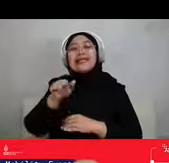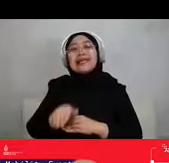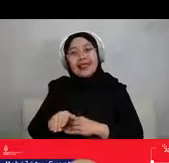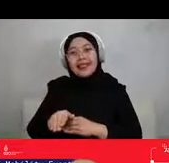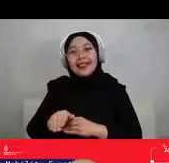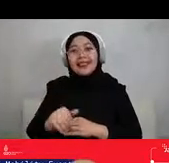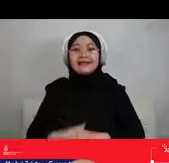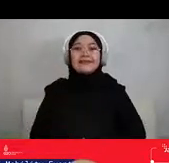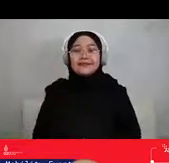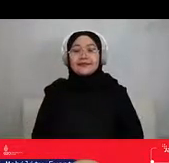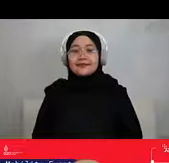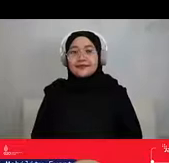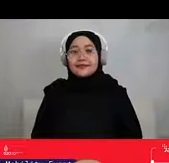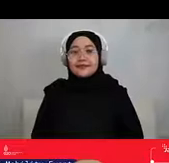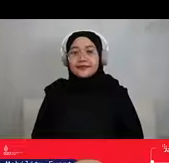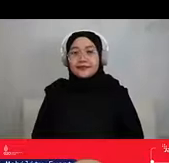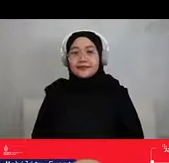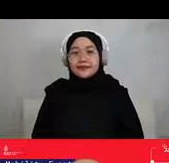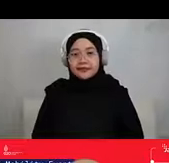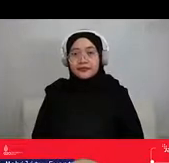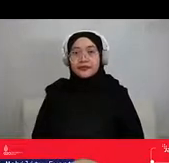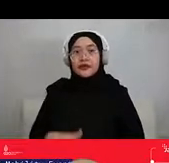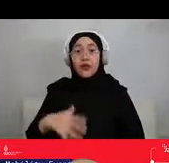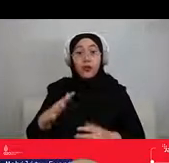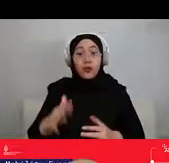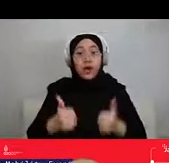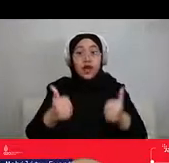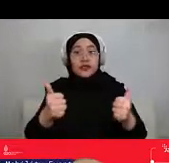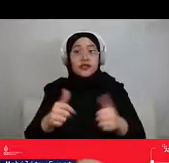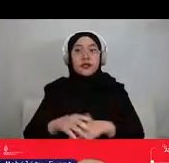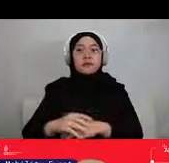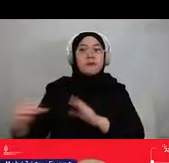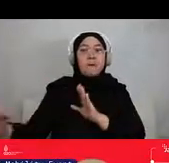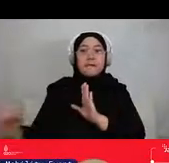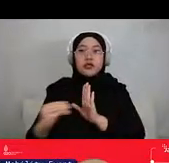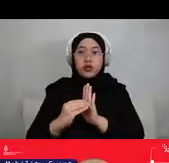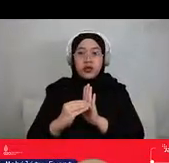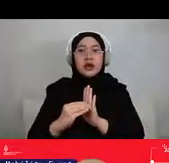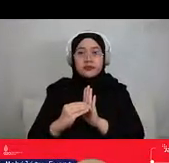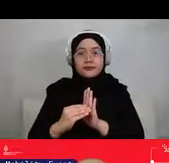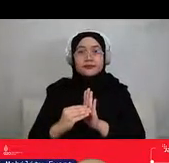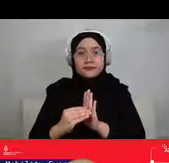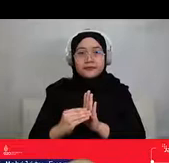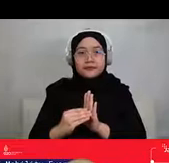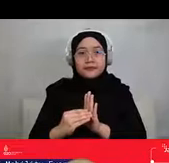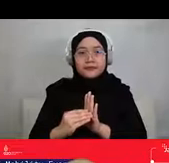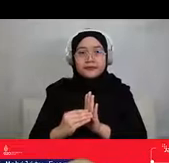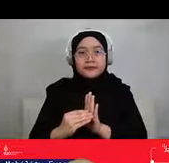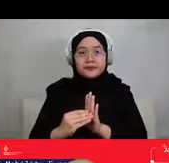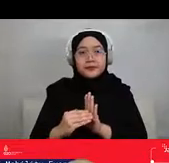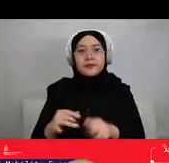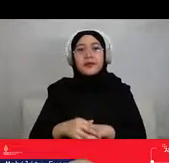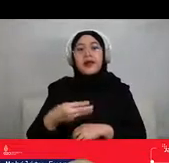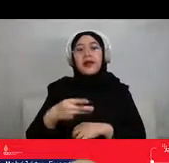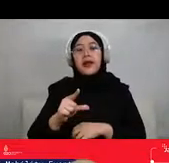successively bring in electric traction, the efficiency increases and the energy consumption per kilometer decreases.